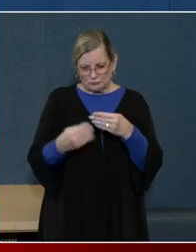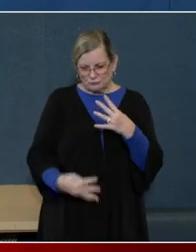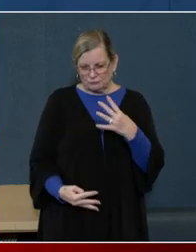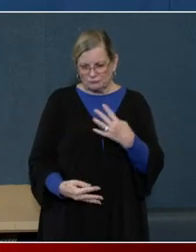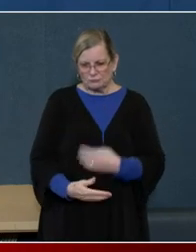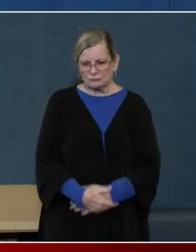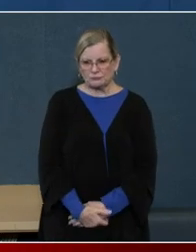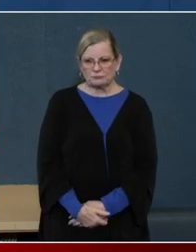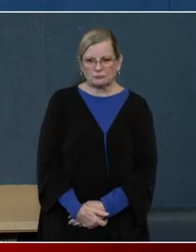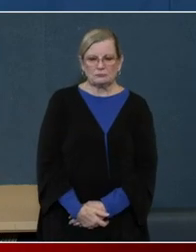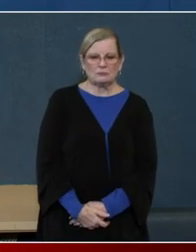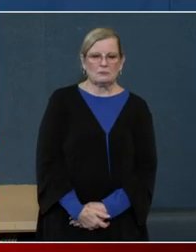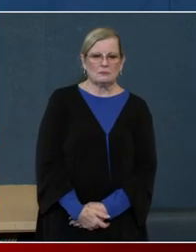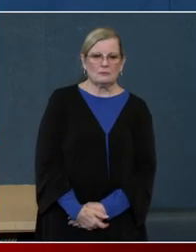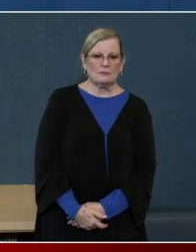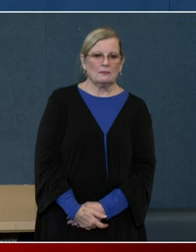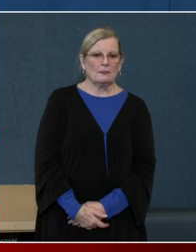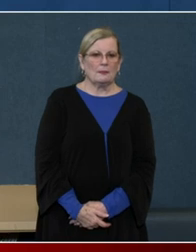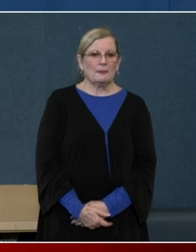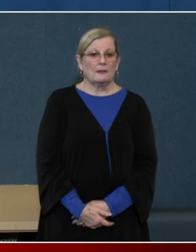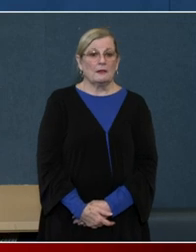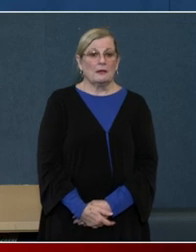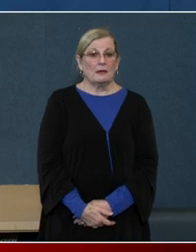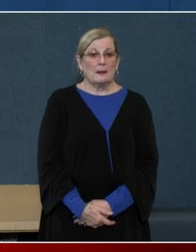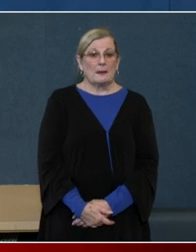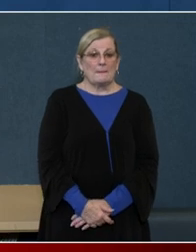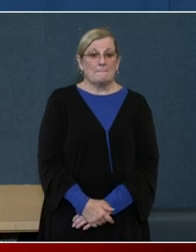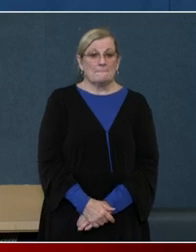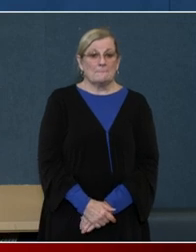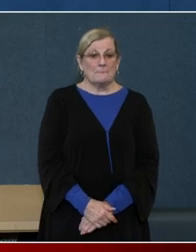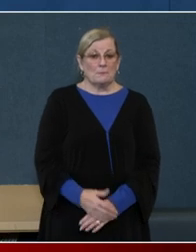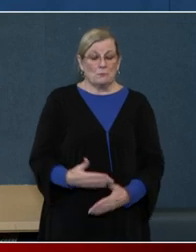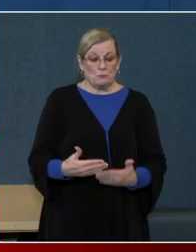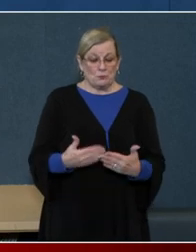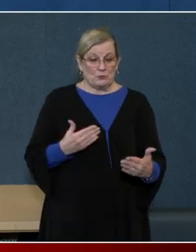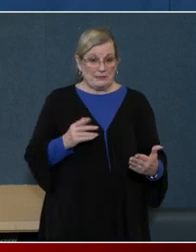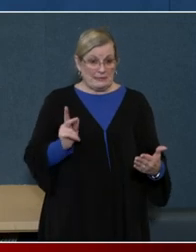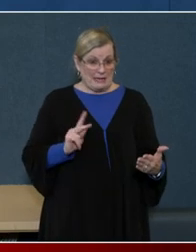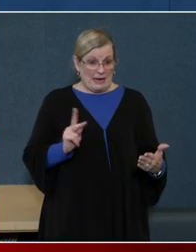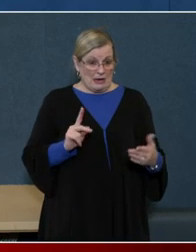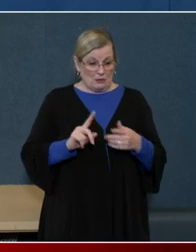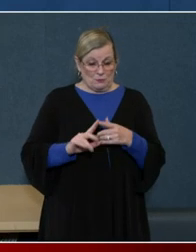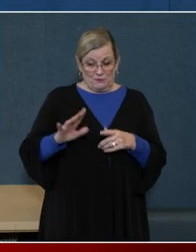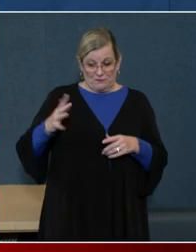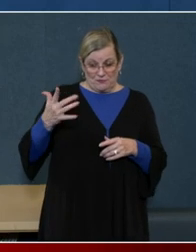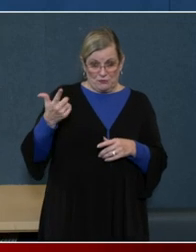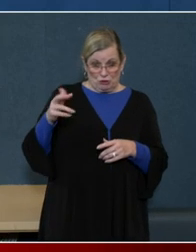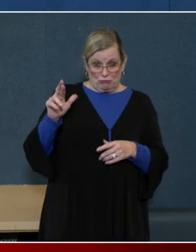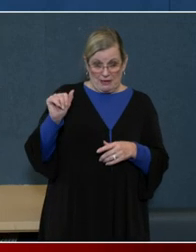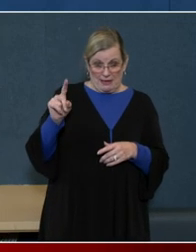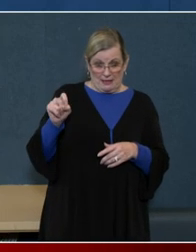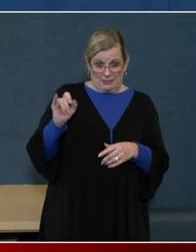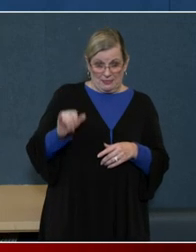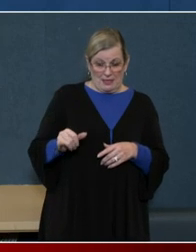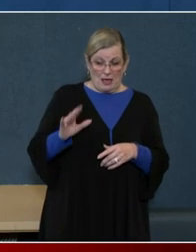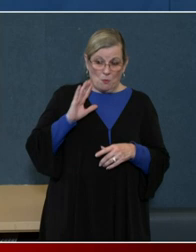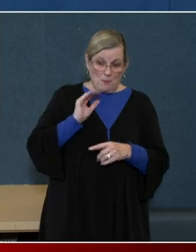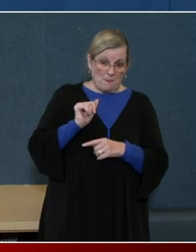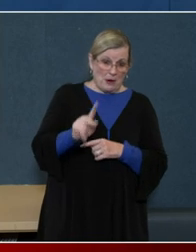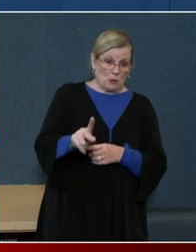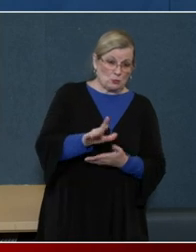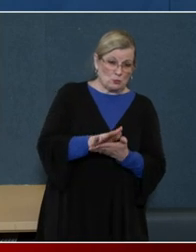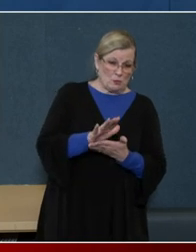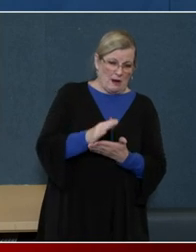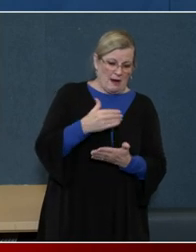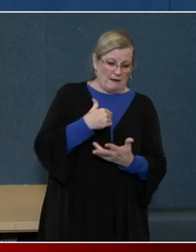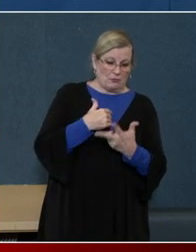For term two, for pre-K through five, and then also our education campuses, there are three options for students.